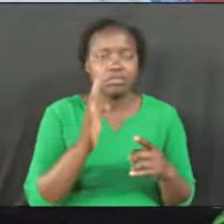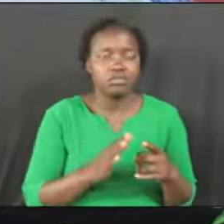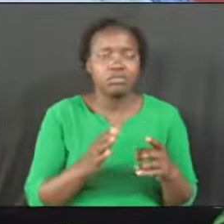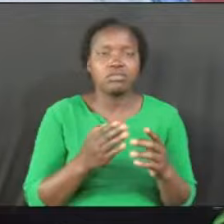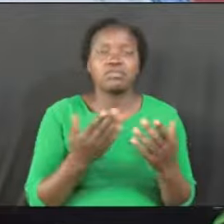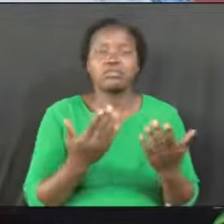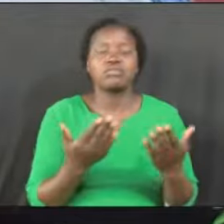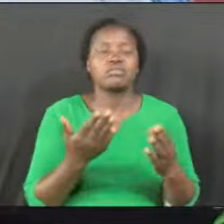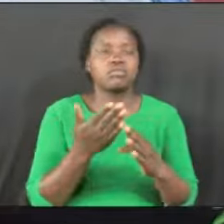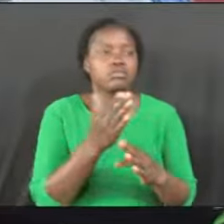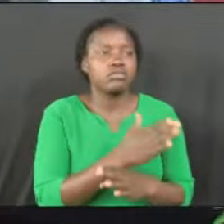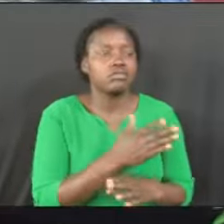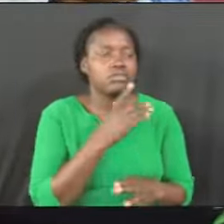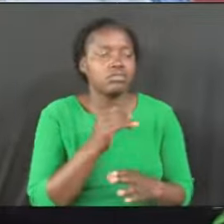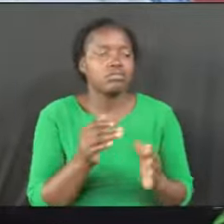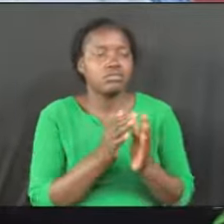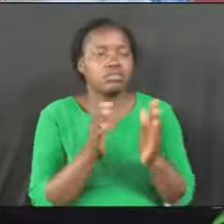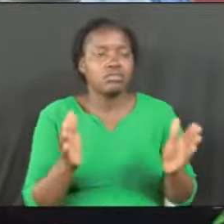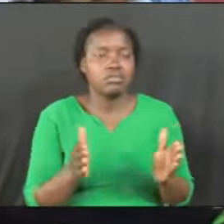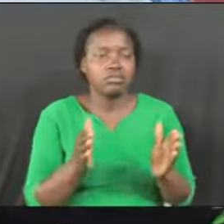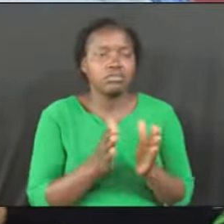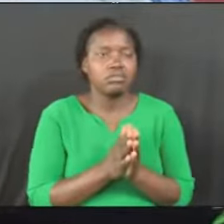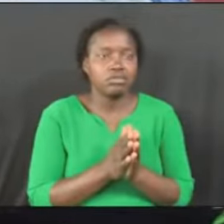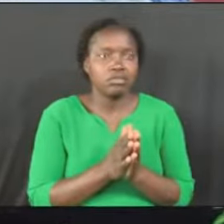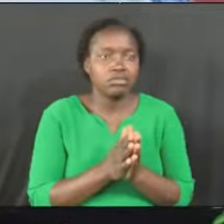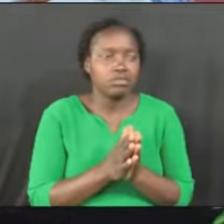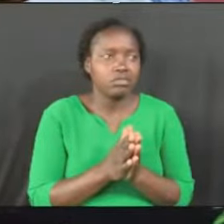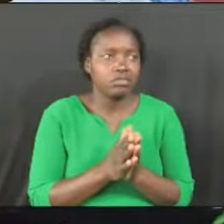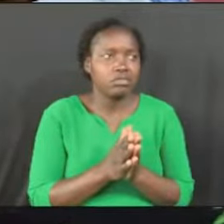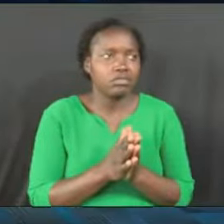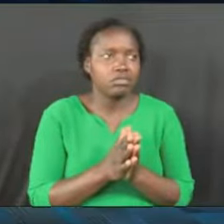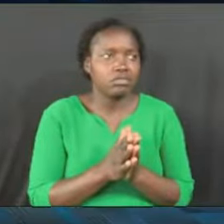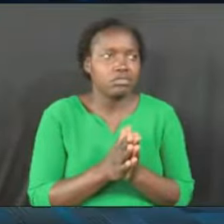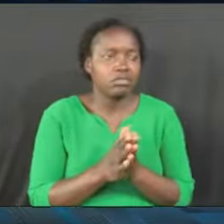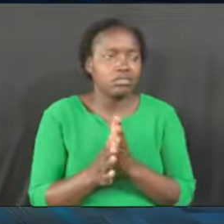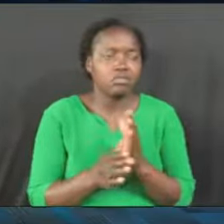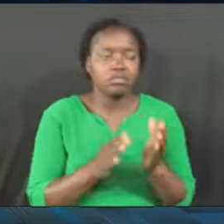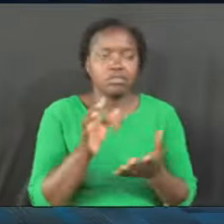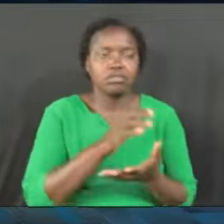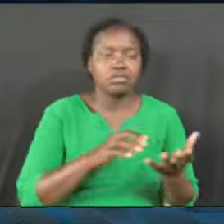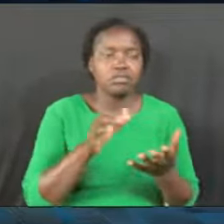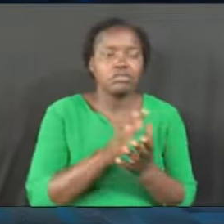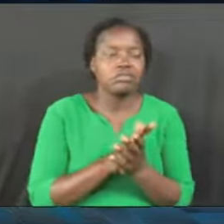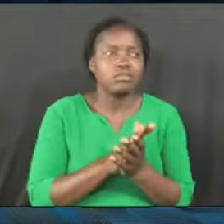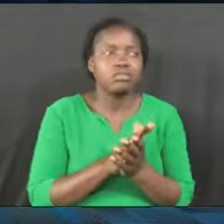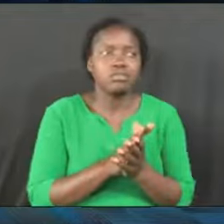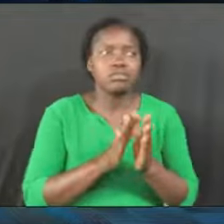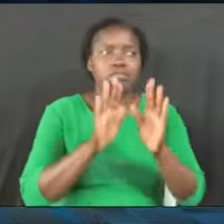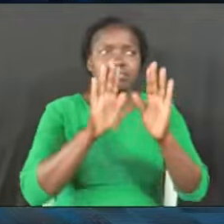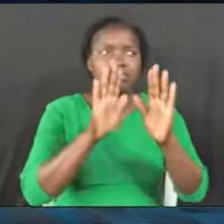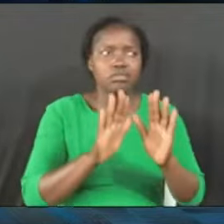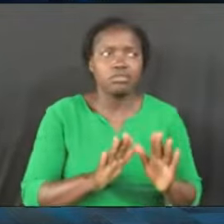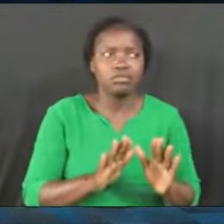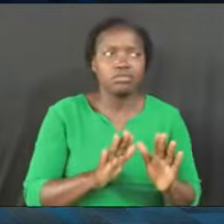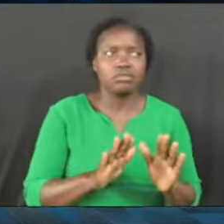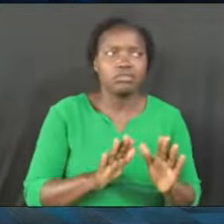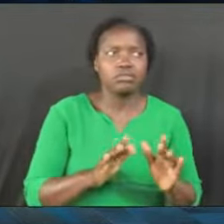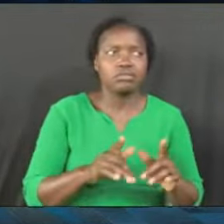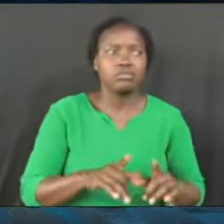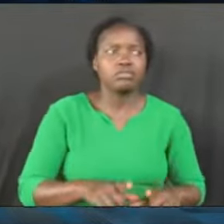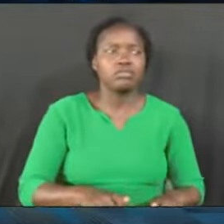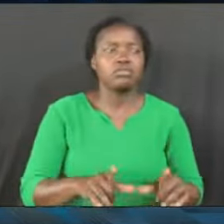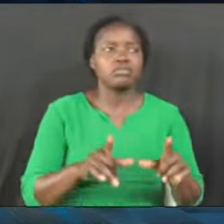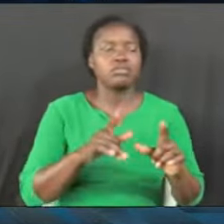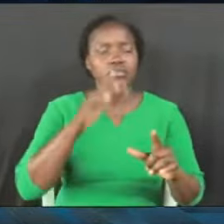before. And so this glistening effect, coupled with his elegance, led them to